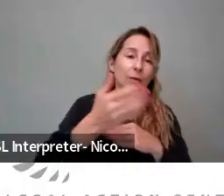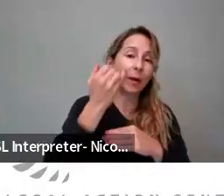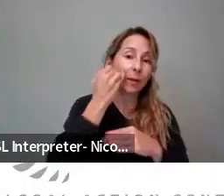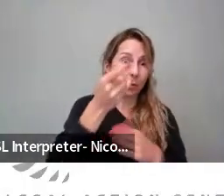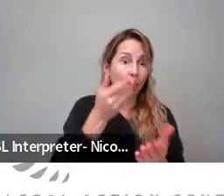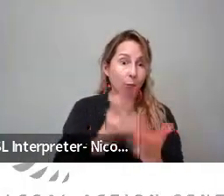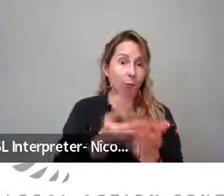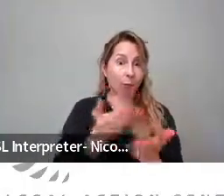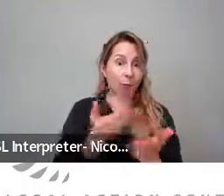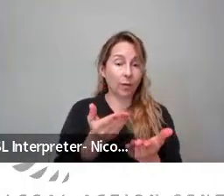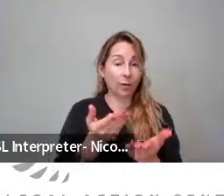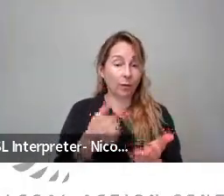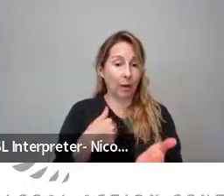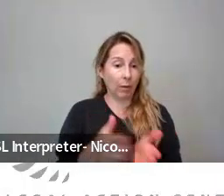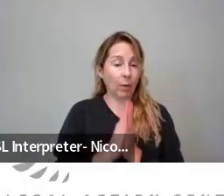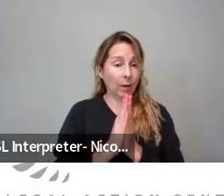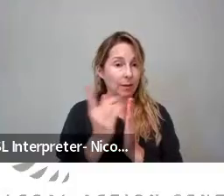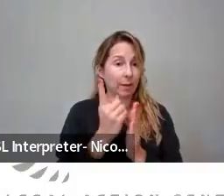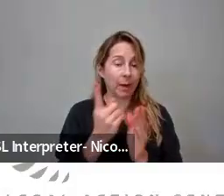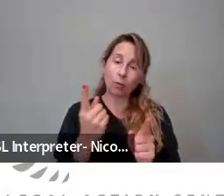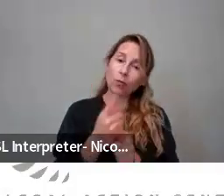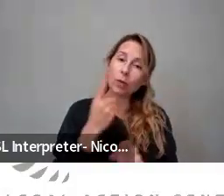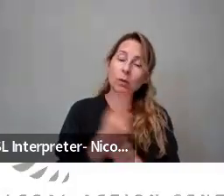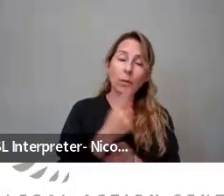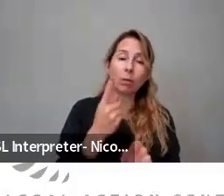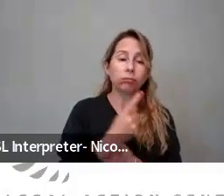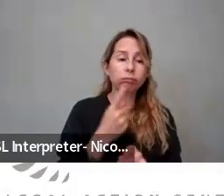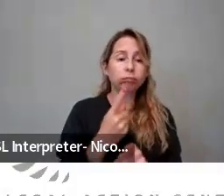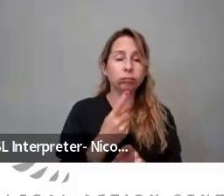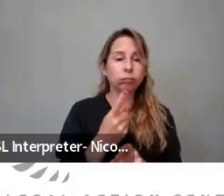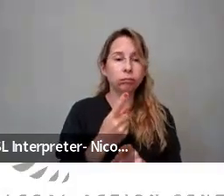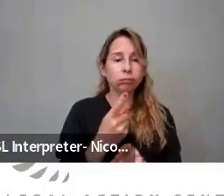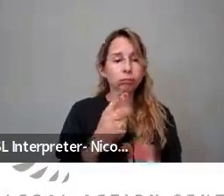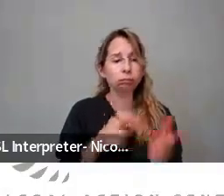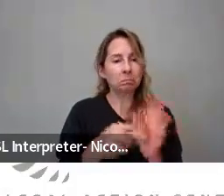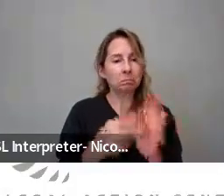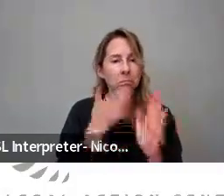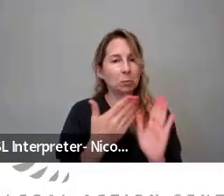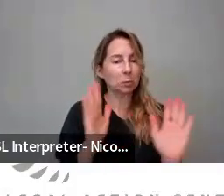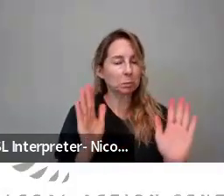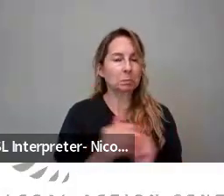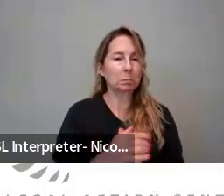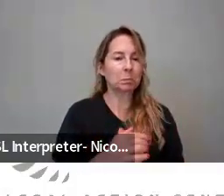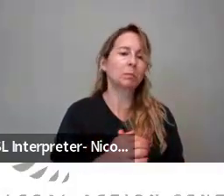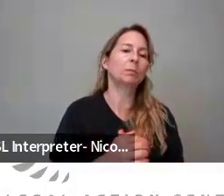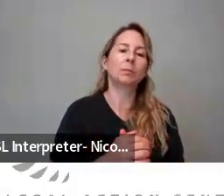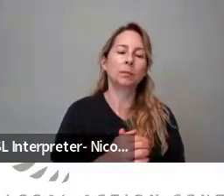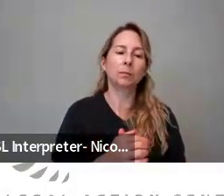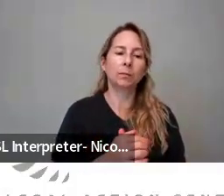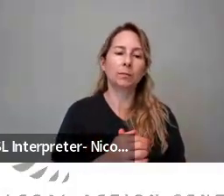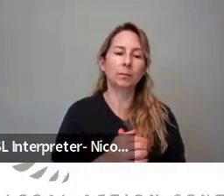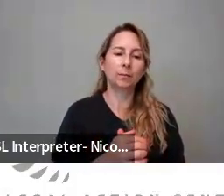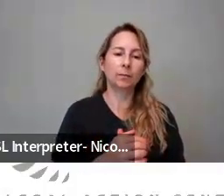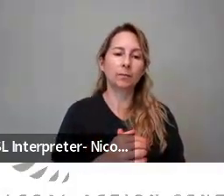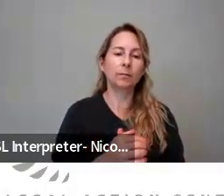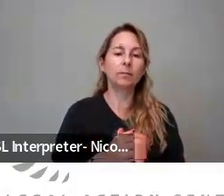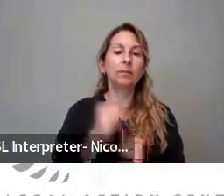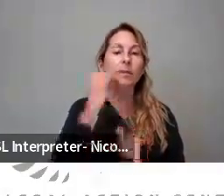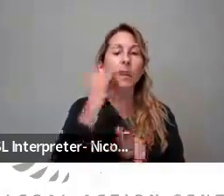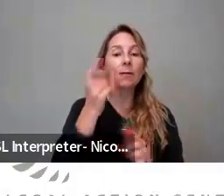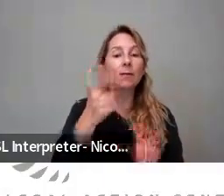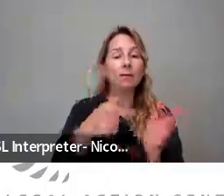show that you are requesting something reasonably, then you're on good footing. If, for example, I have my parking